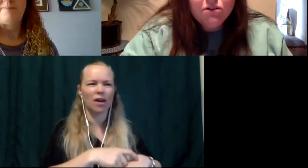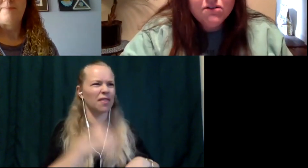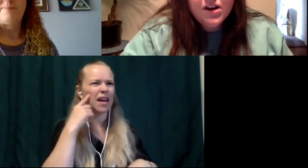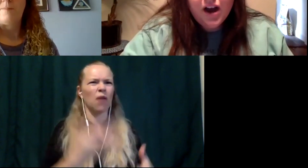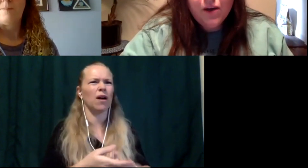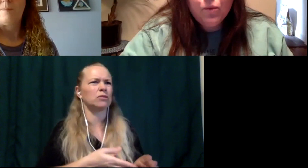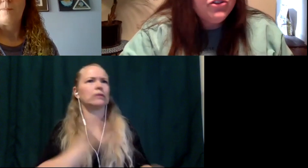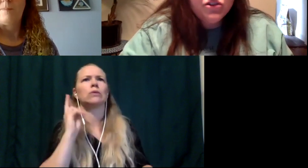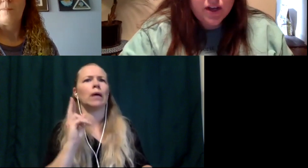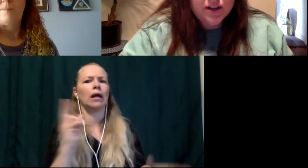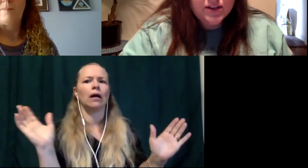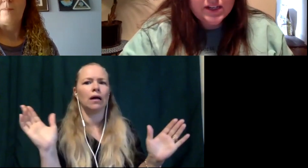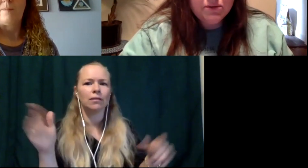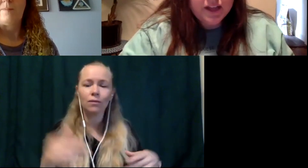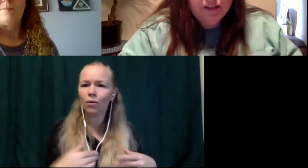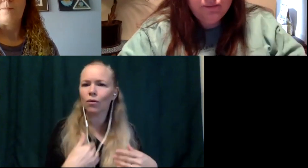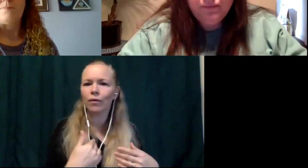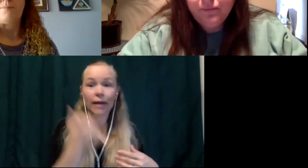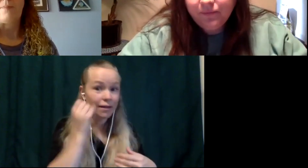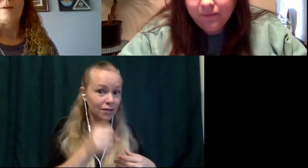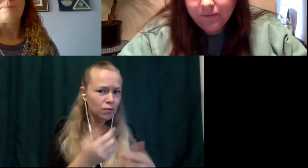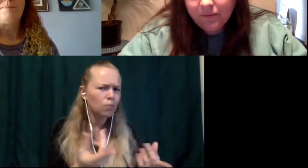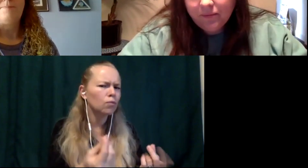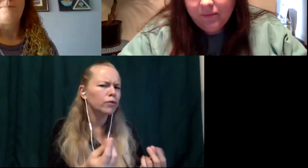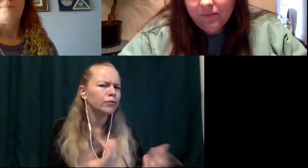so, what did you do to deal with that?